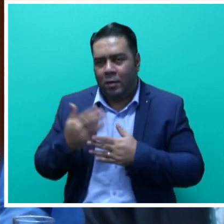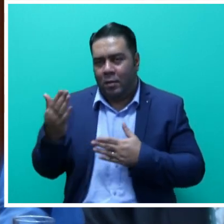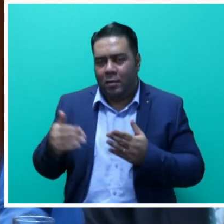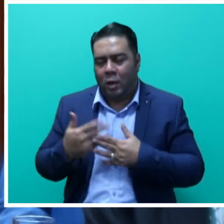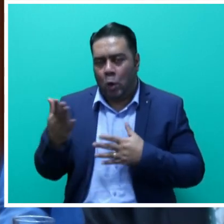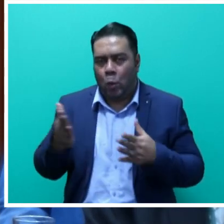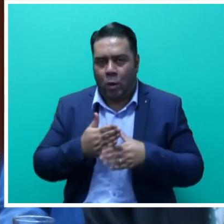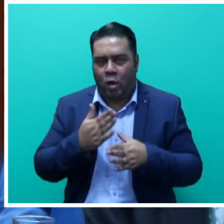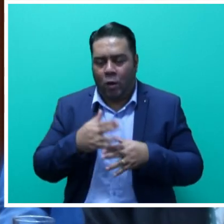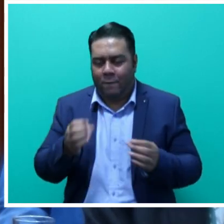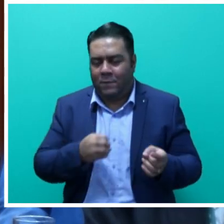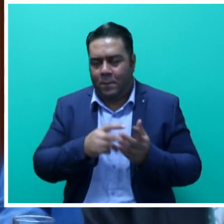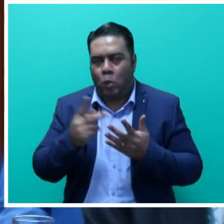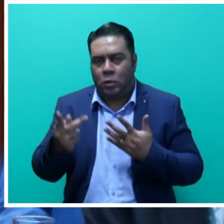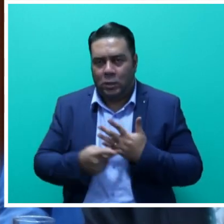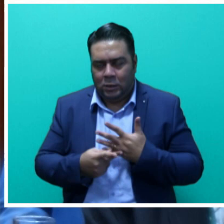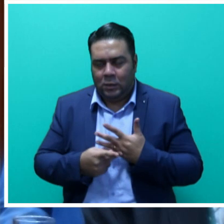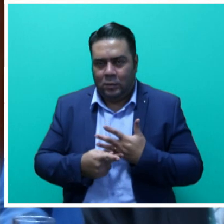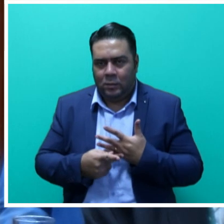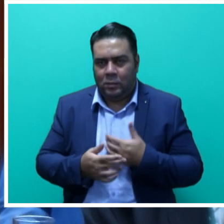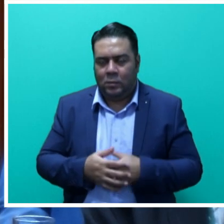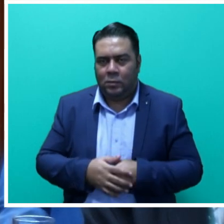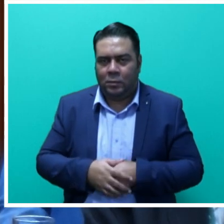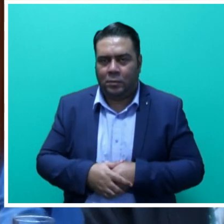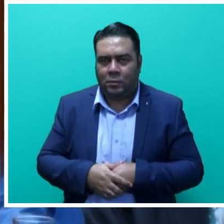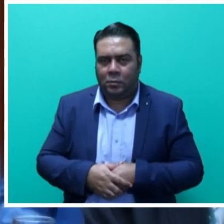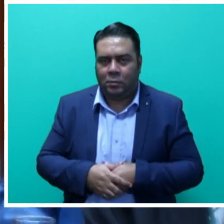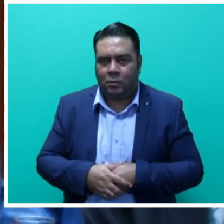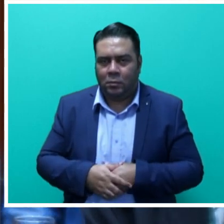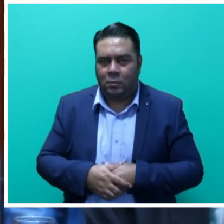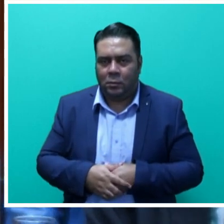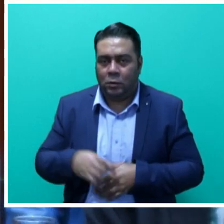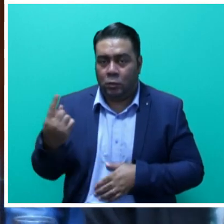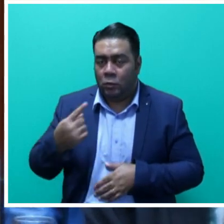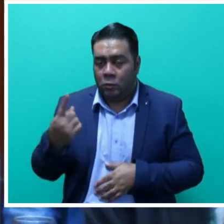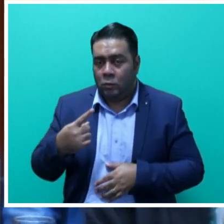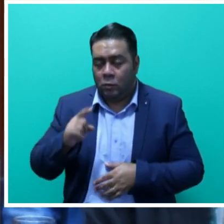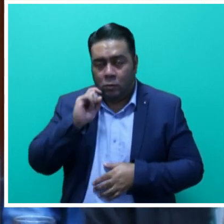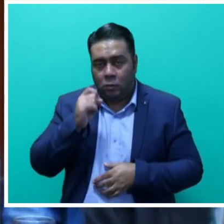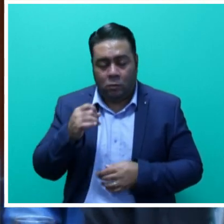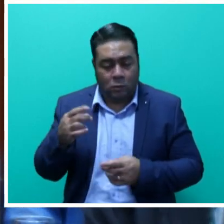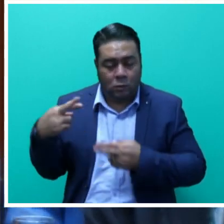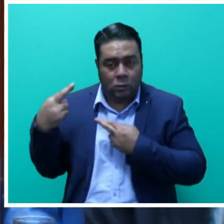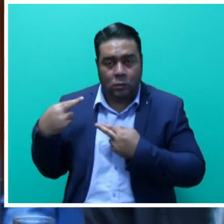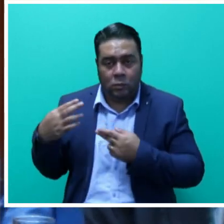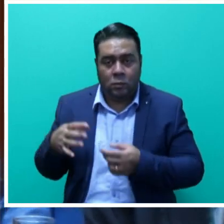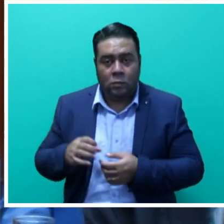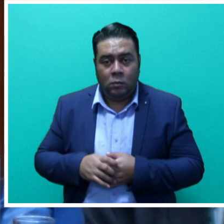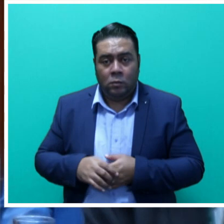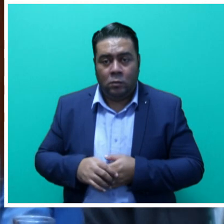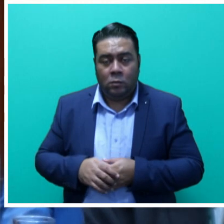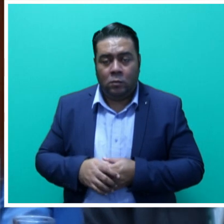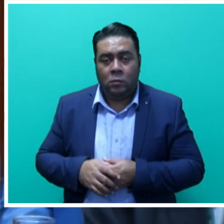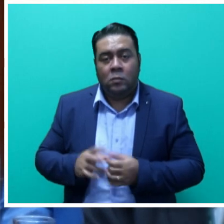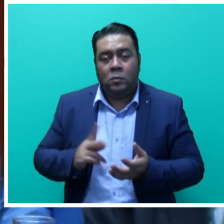projects. 2 specialized project implementing agencies who will be responsible for procurement and project implementation for